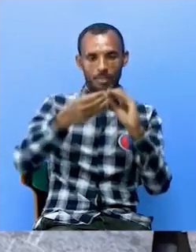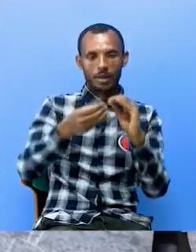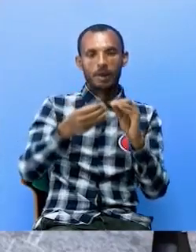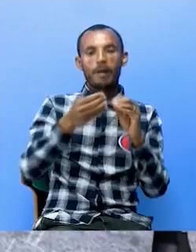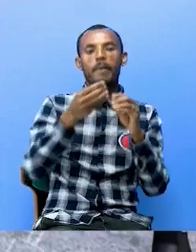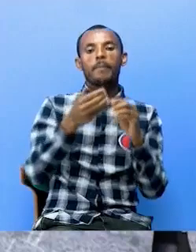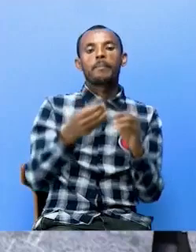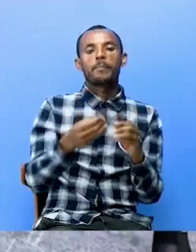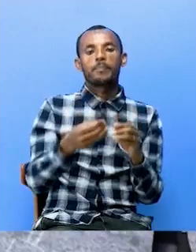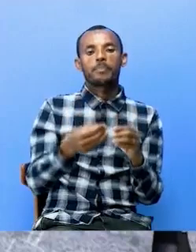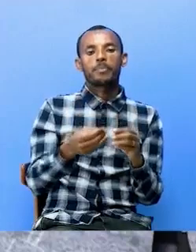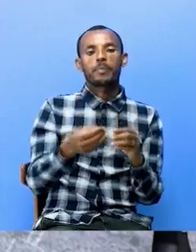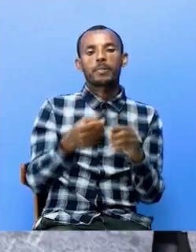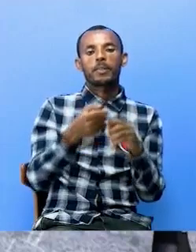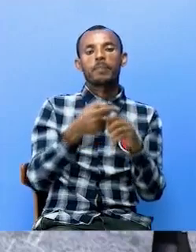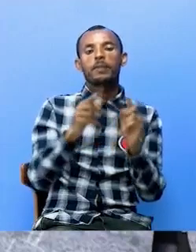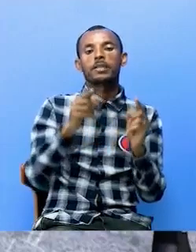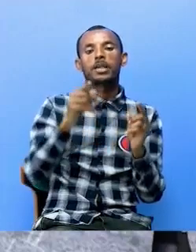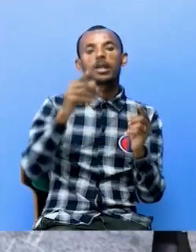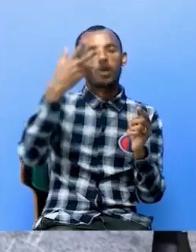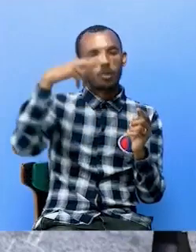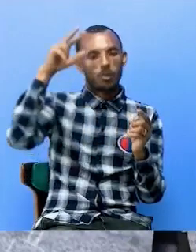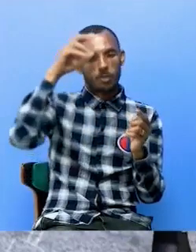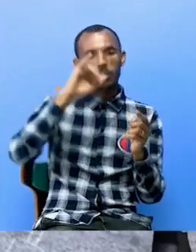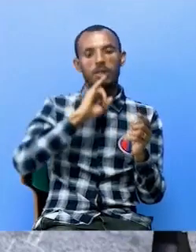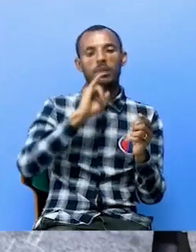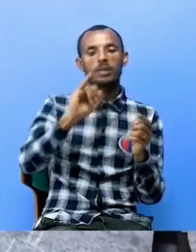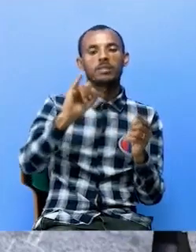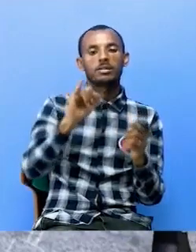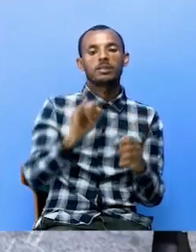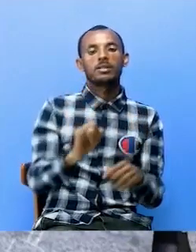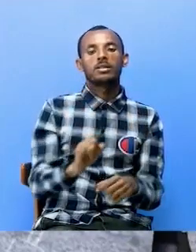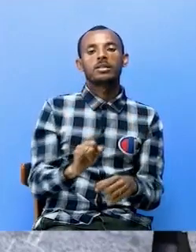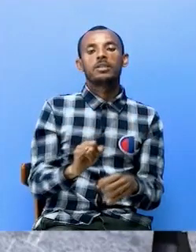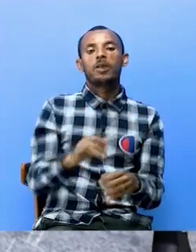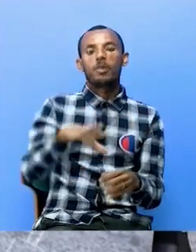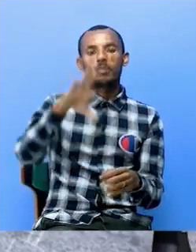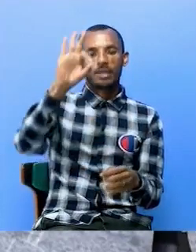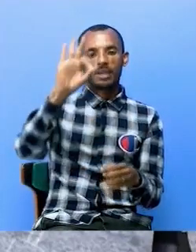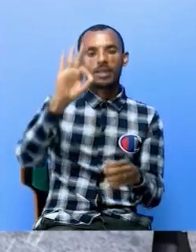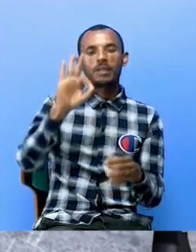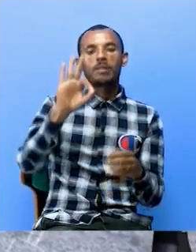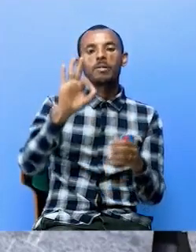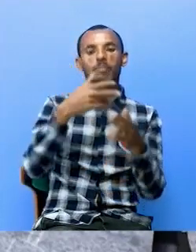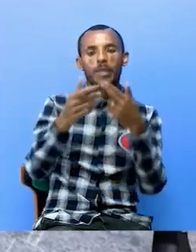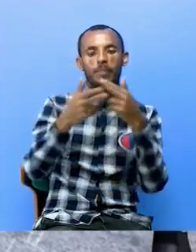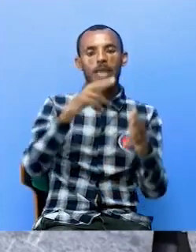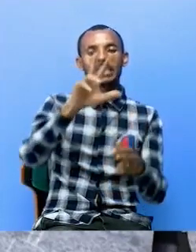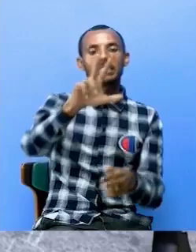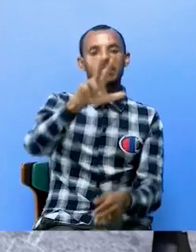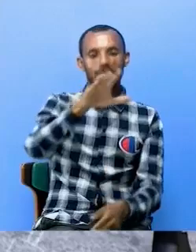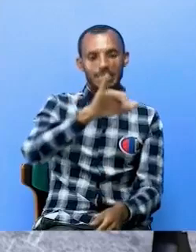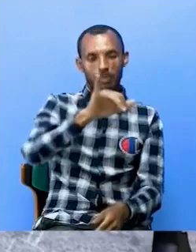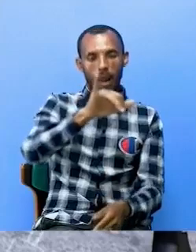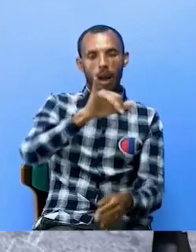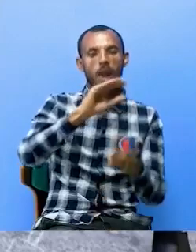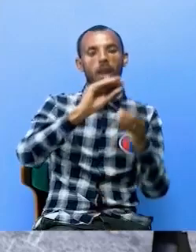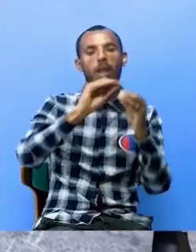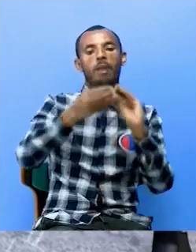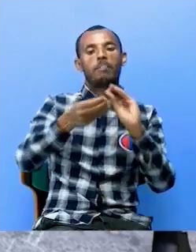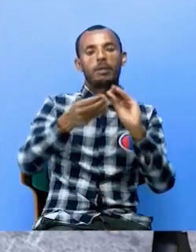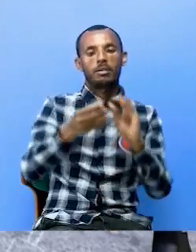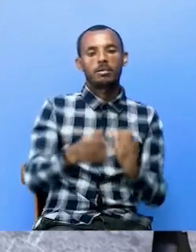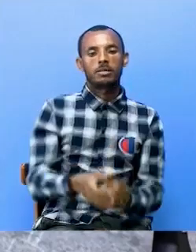factors or two identical number, and a cube is obtained by multiplying three identical factors or three